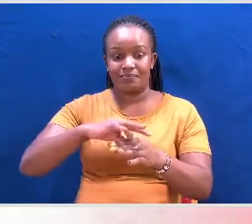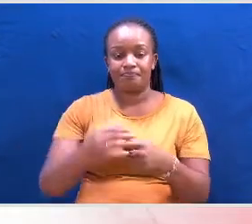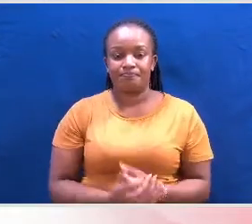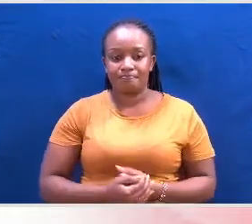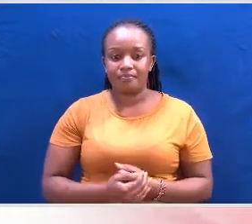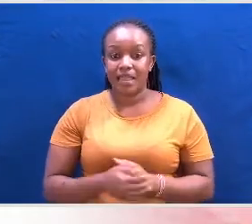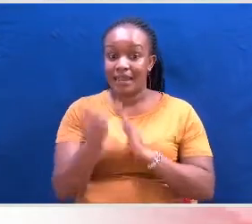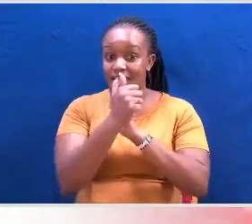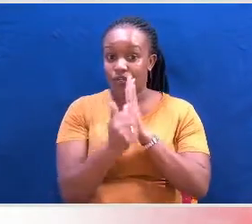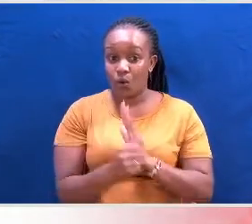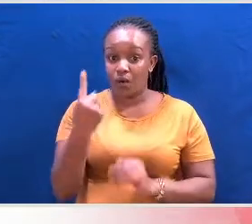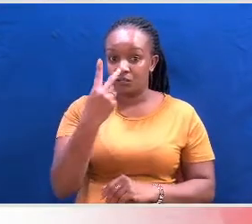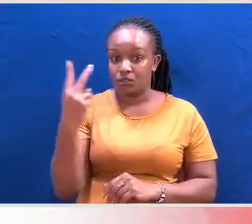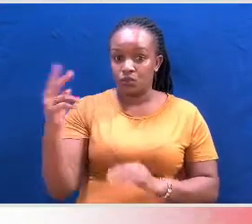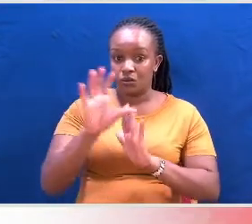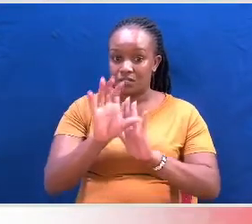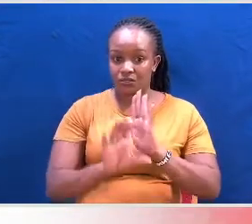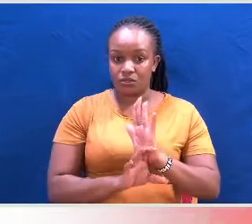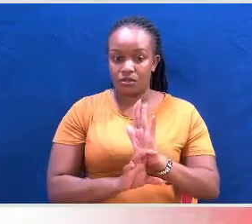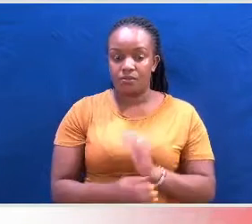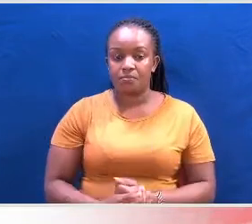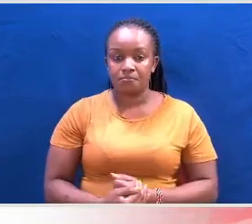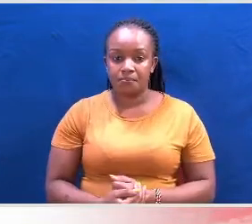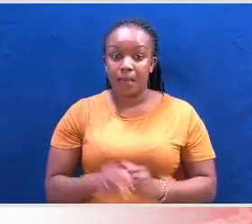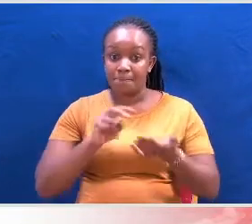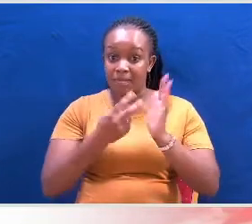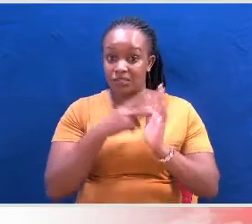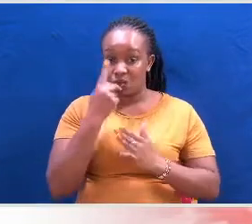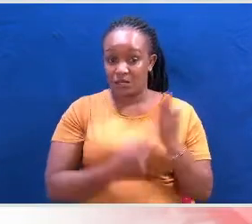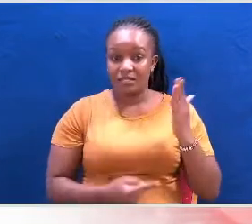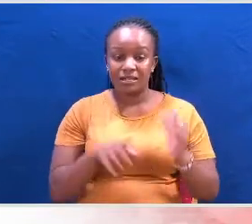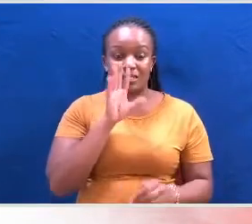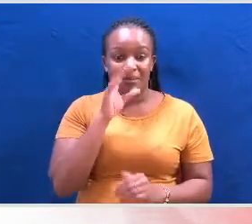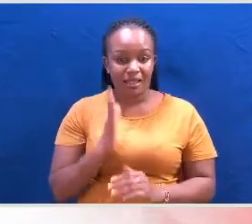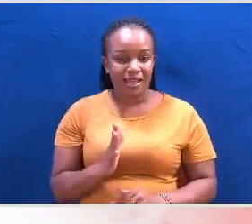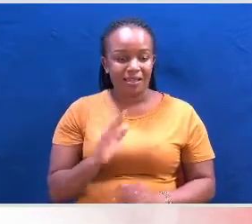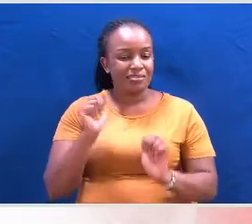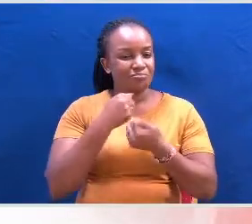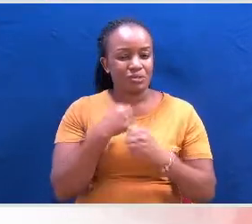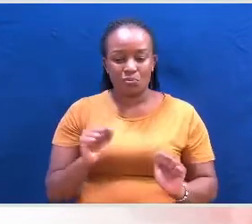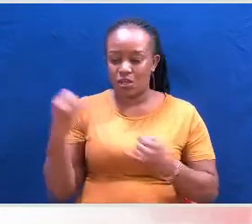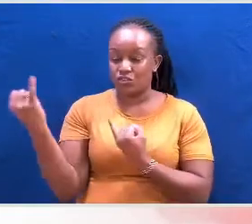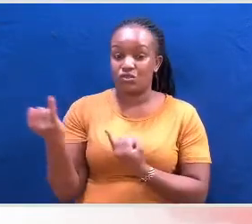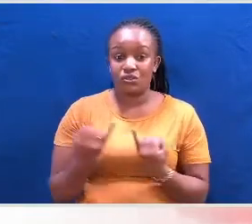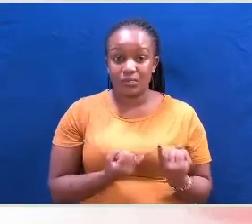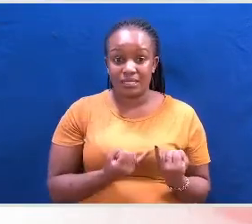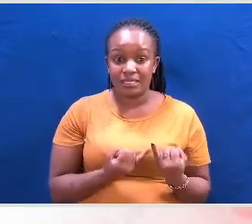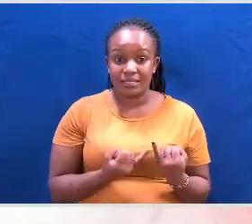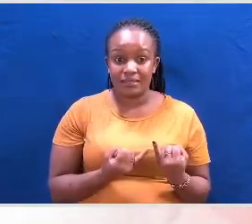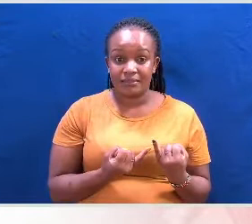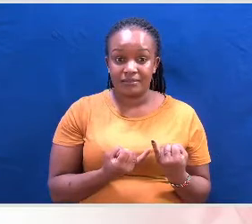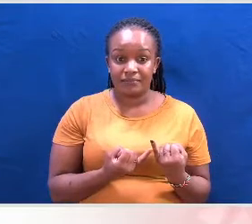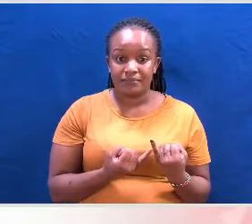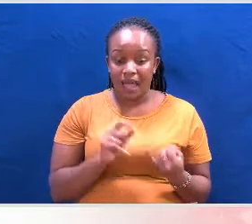in Article 122 of the Constitution. It therefore means that the Speaker cannot even introduce even